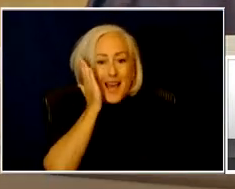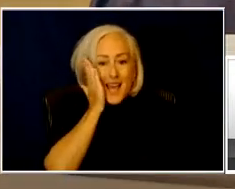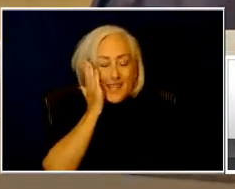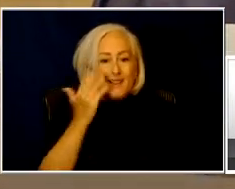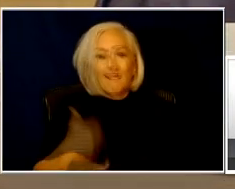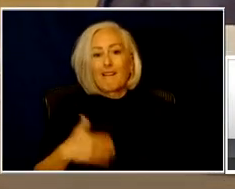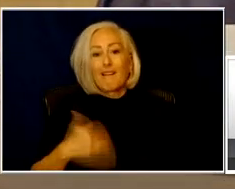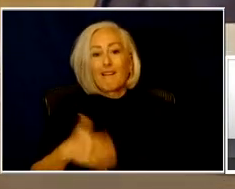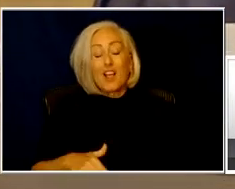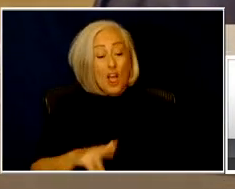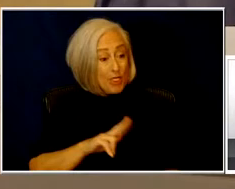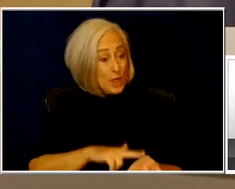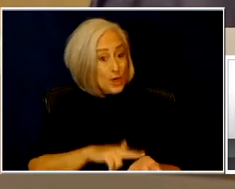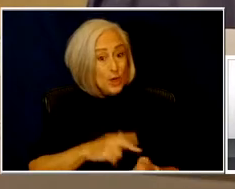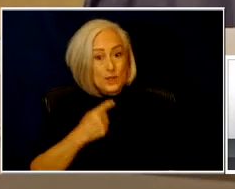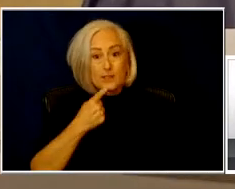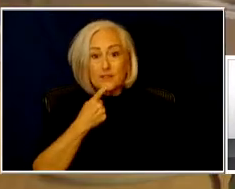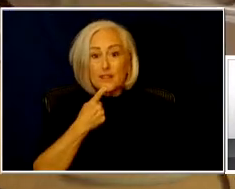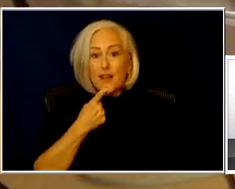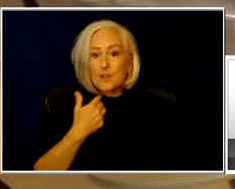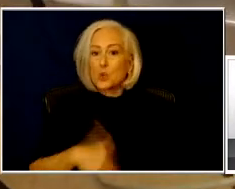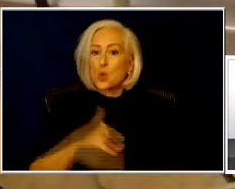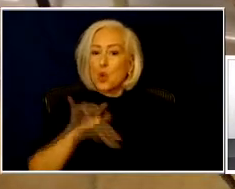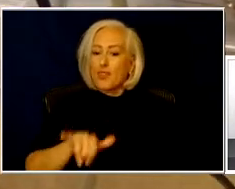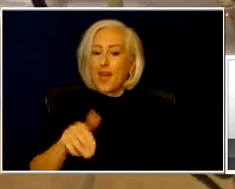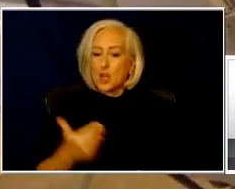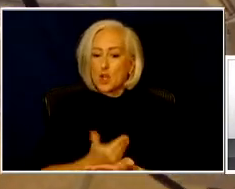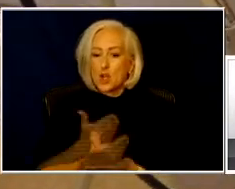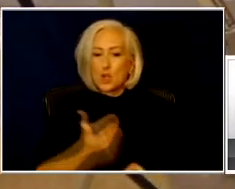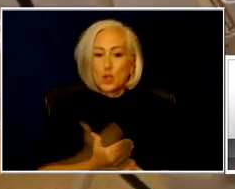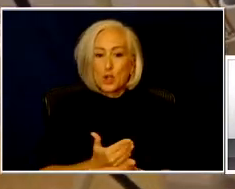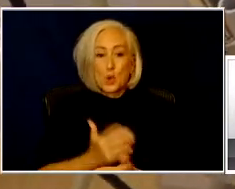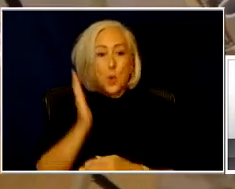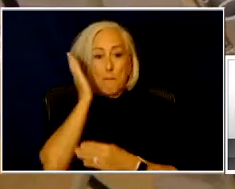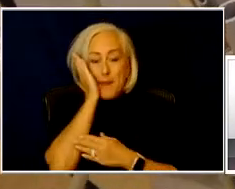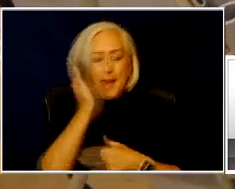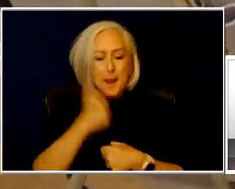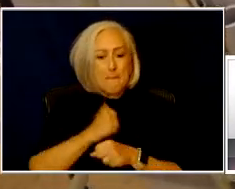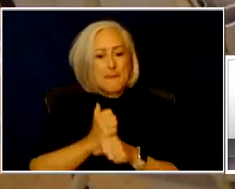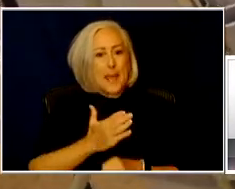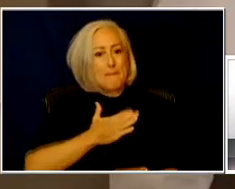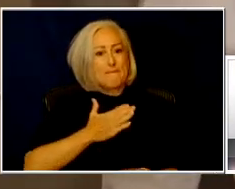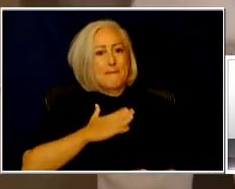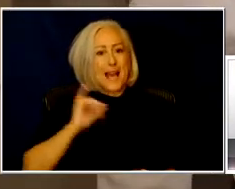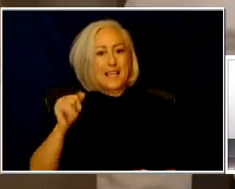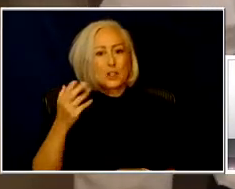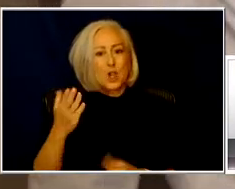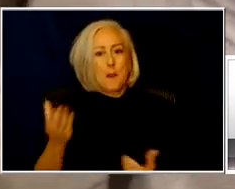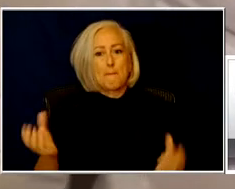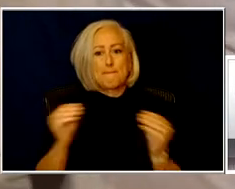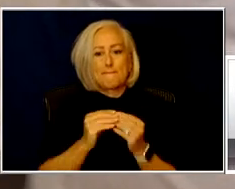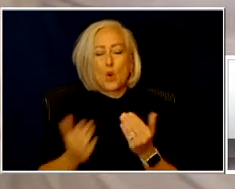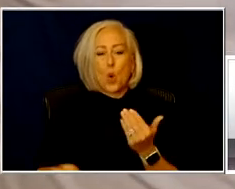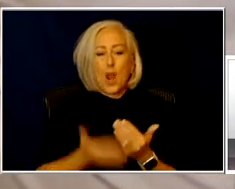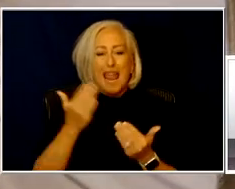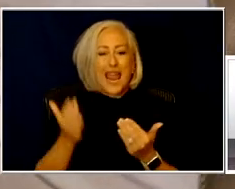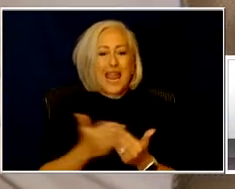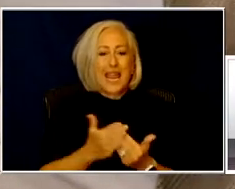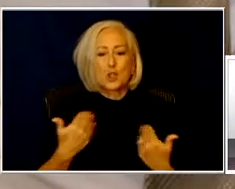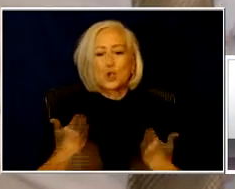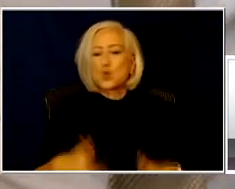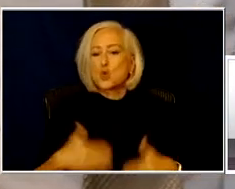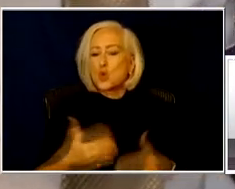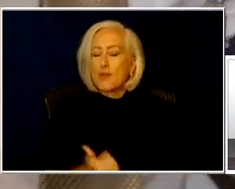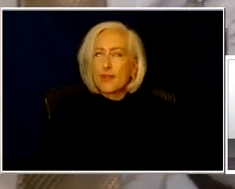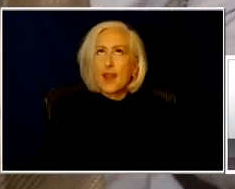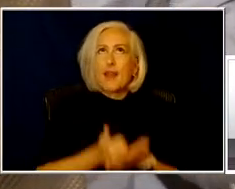says that the new beds also make it so that their job is much easier in a lot of ways they've helped so much um